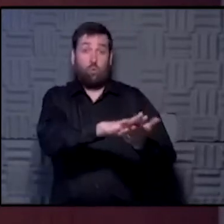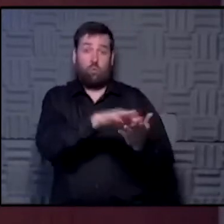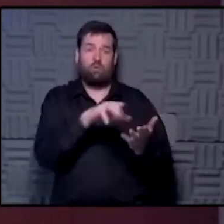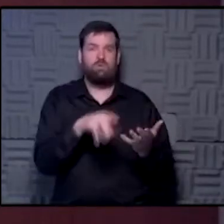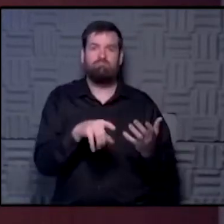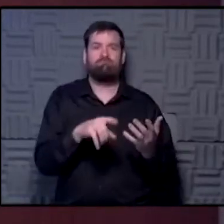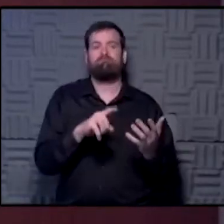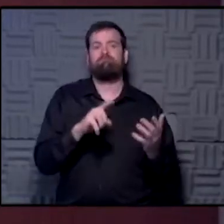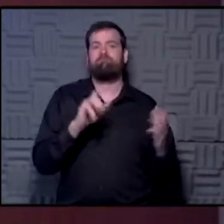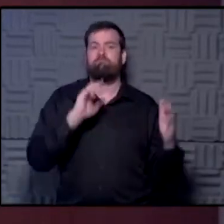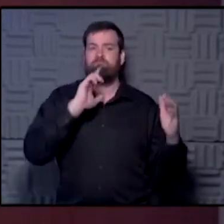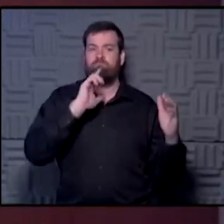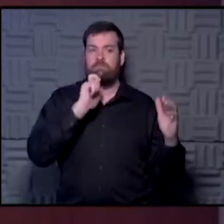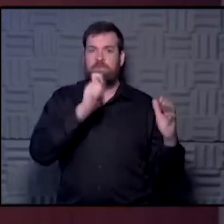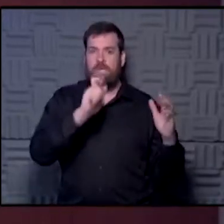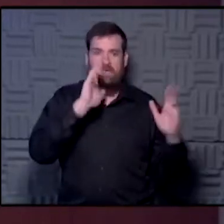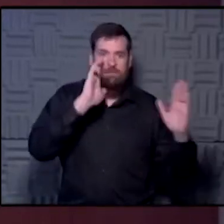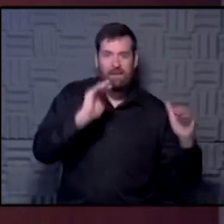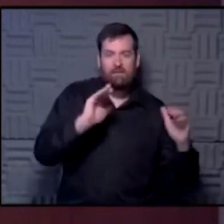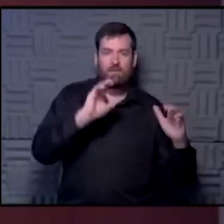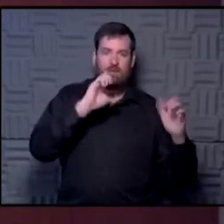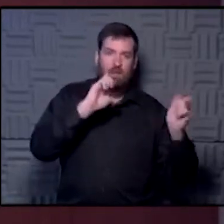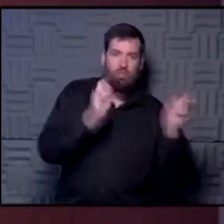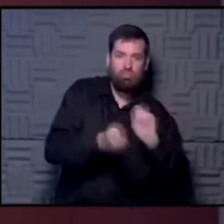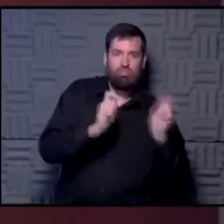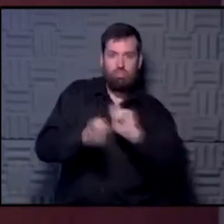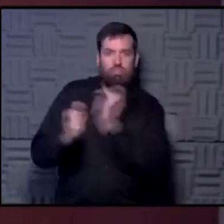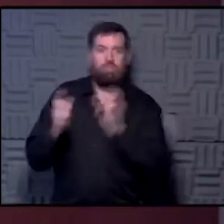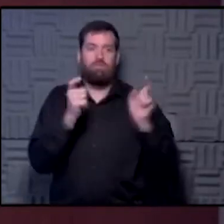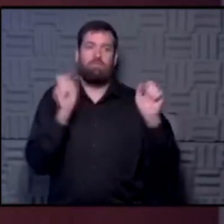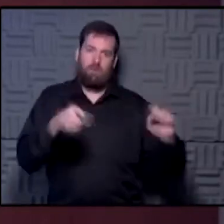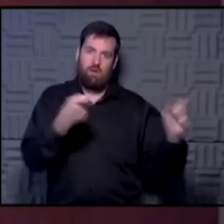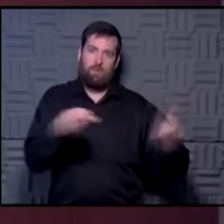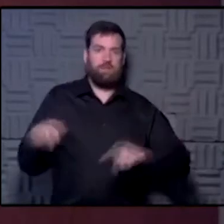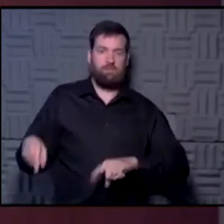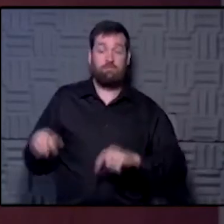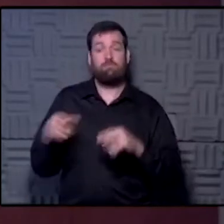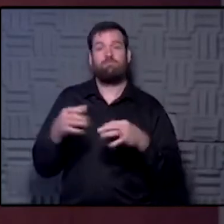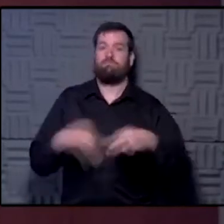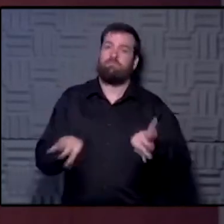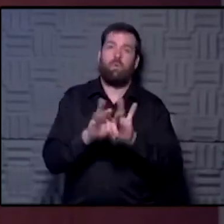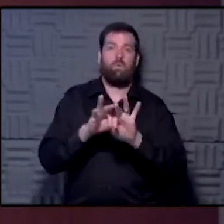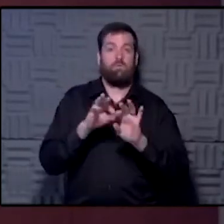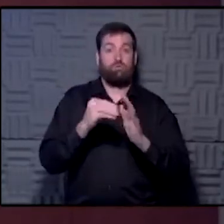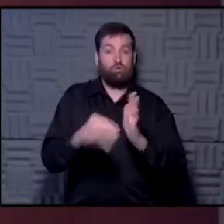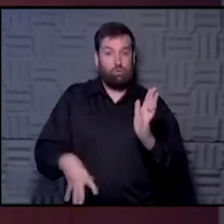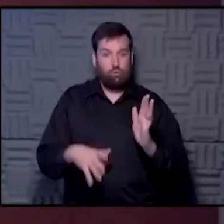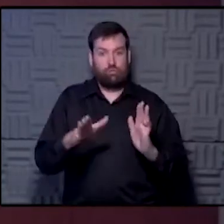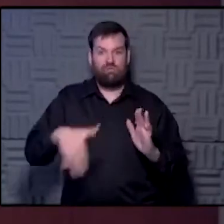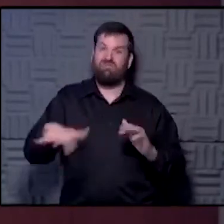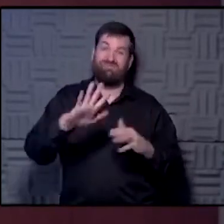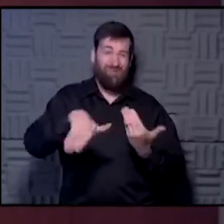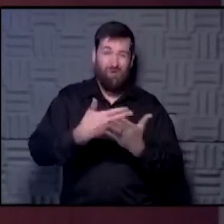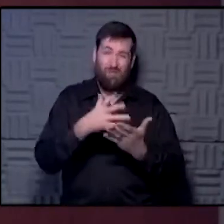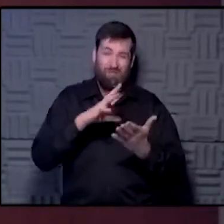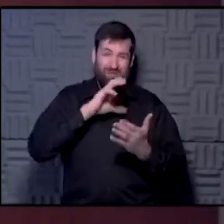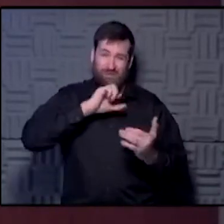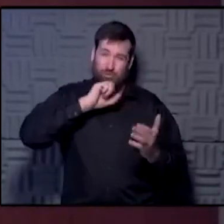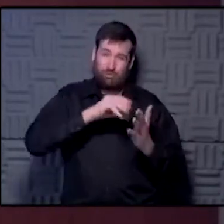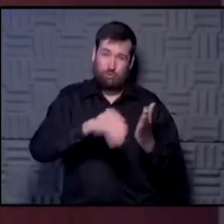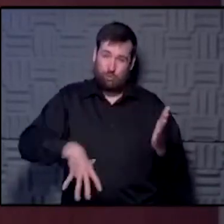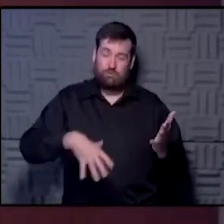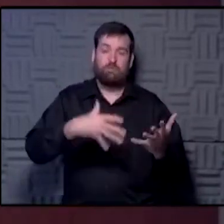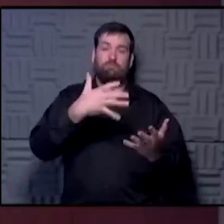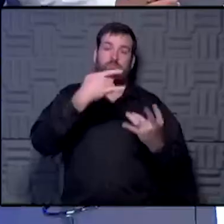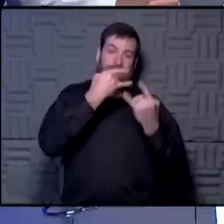lot of unknowns, unexpected things that can happen. And so that's why it's important for students of all ages to be masked and